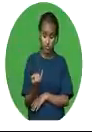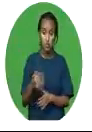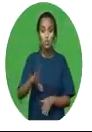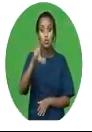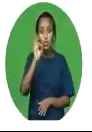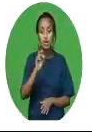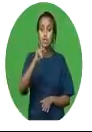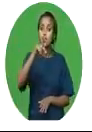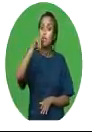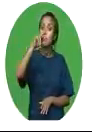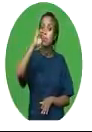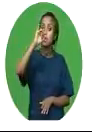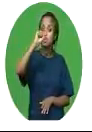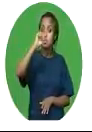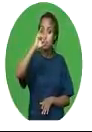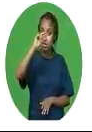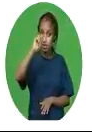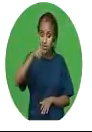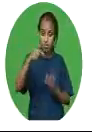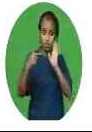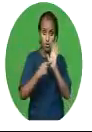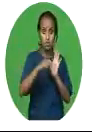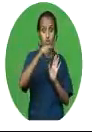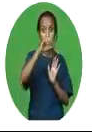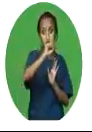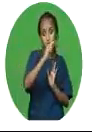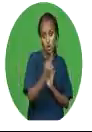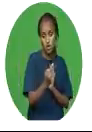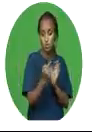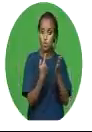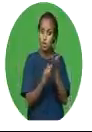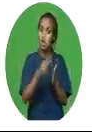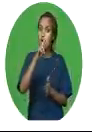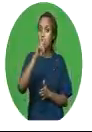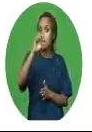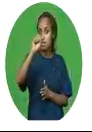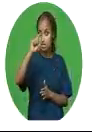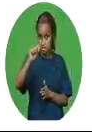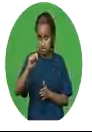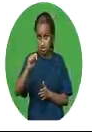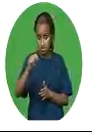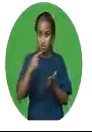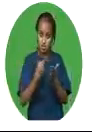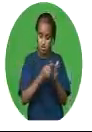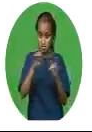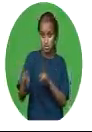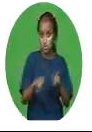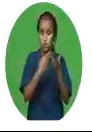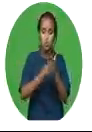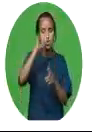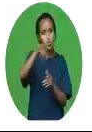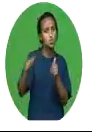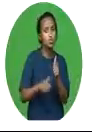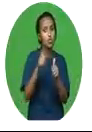find the piercing point of line XY with plane RST by edge view method, we should